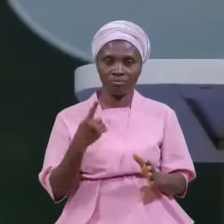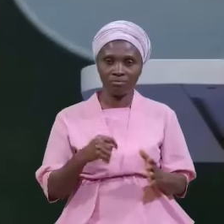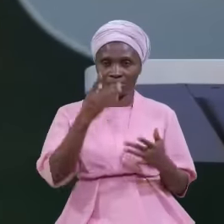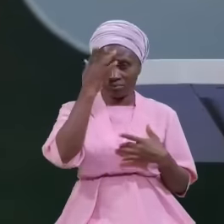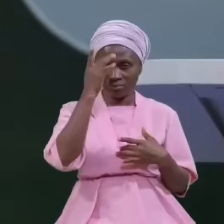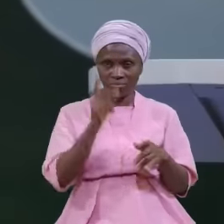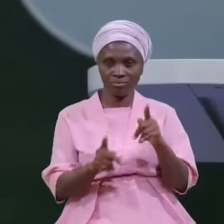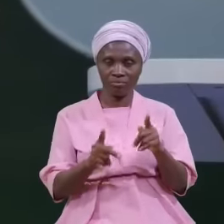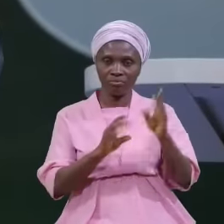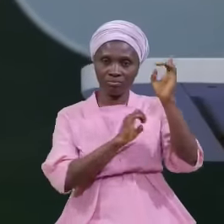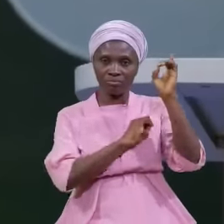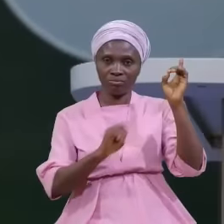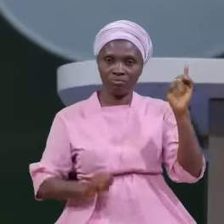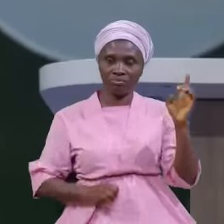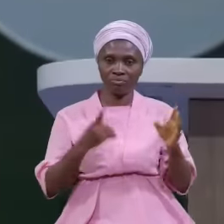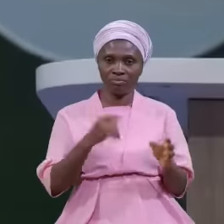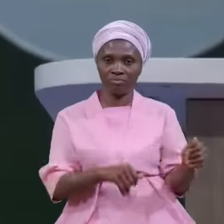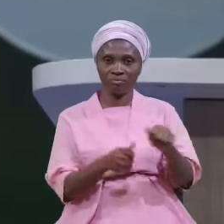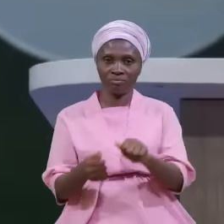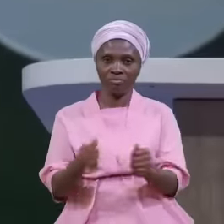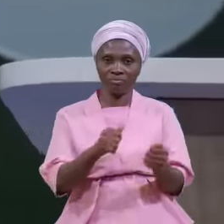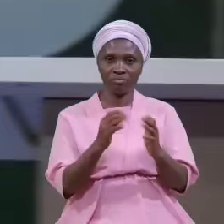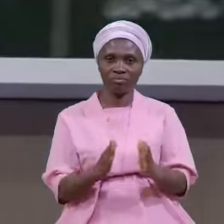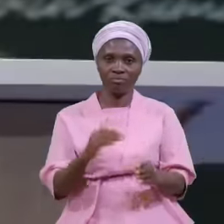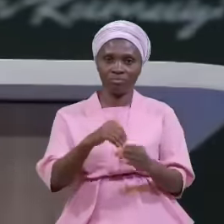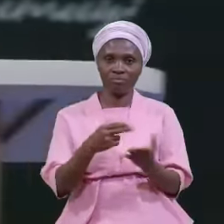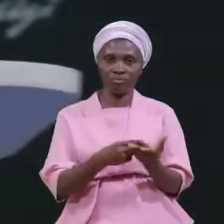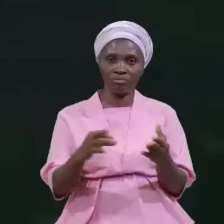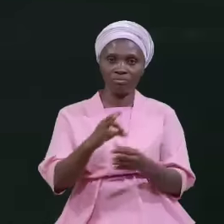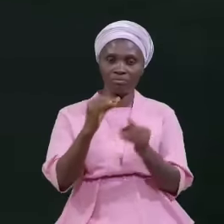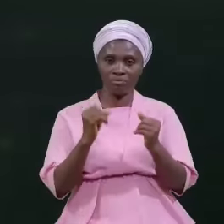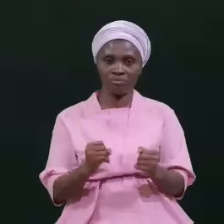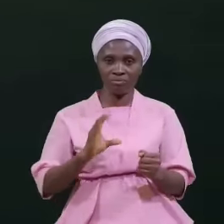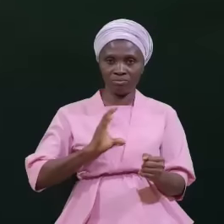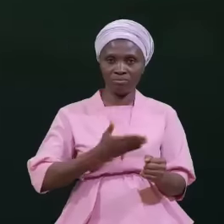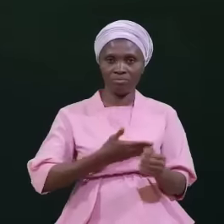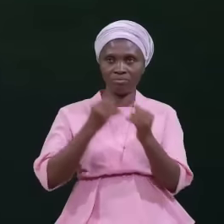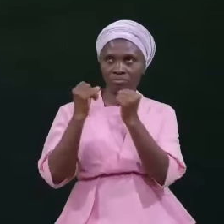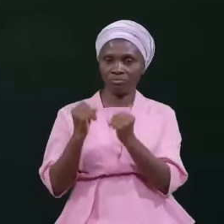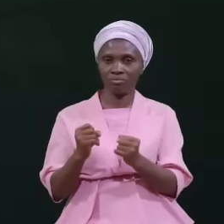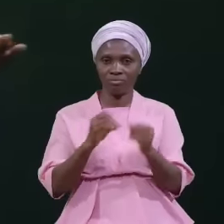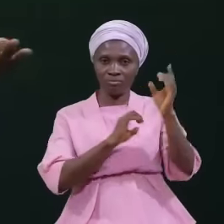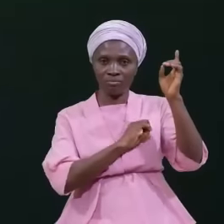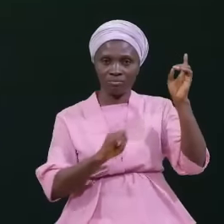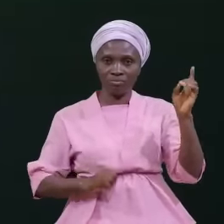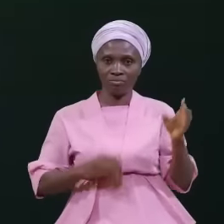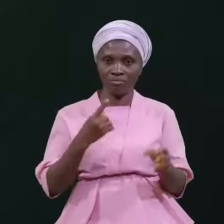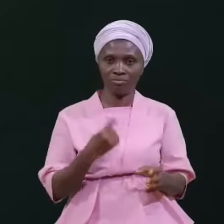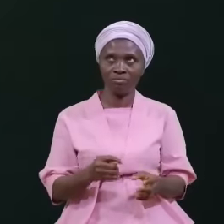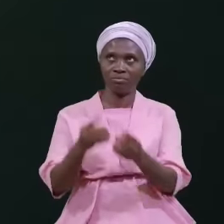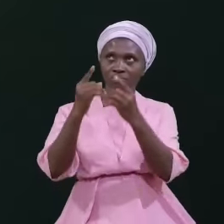Emmanuel the Baptizer in the Holy Ghost, our power, Emmanuel the Coming King. And we have